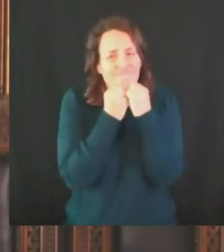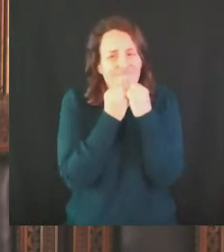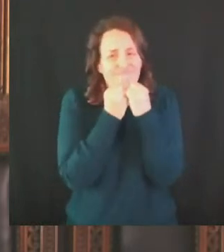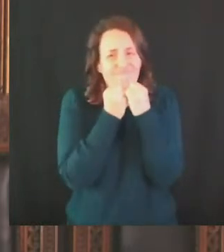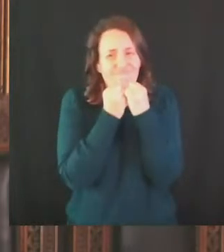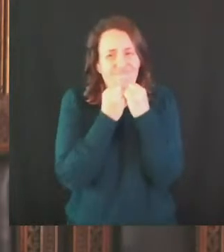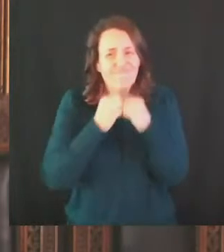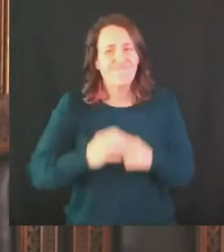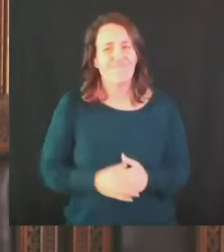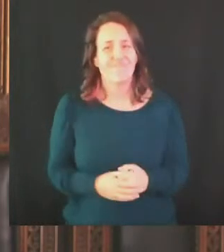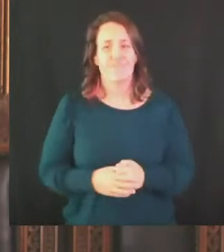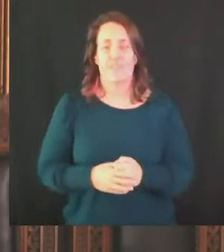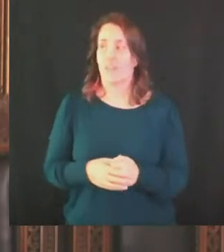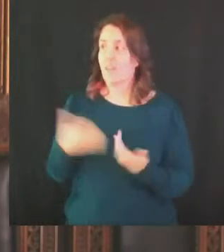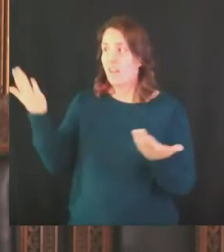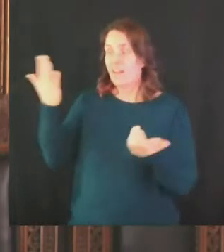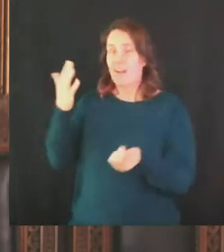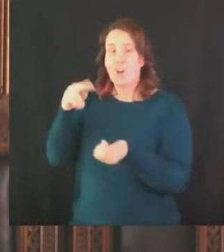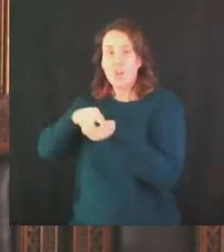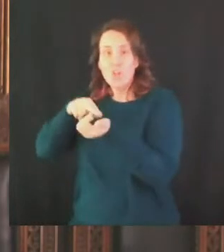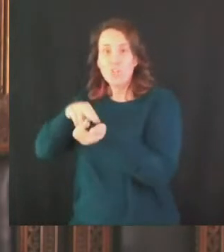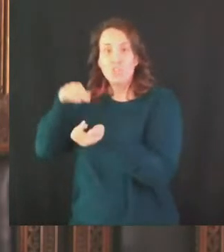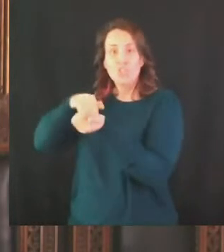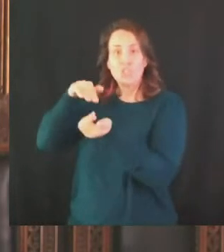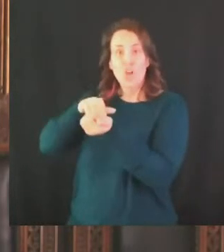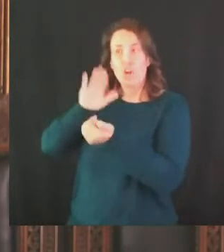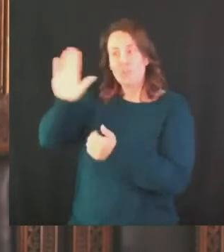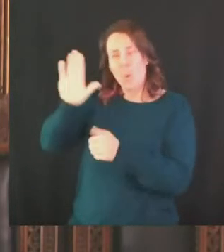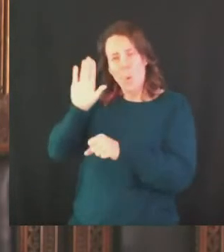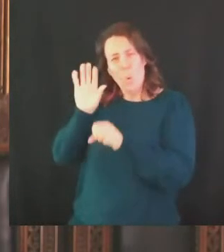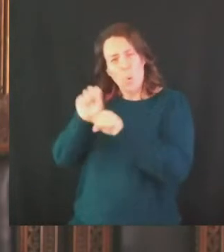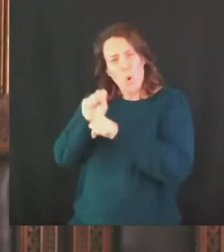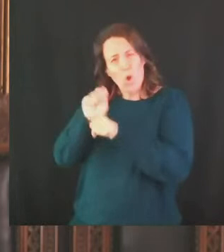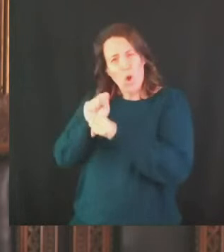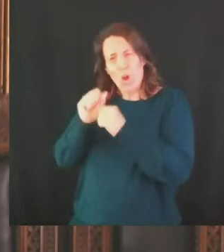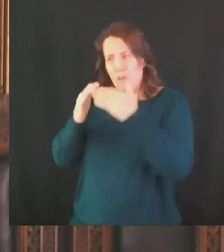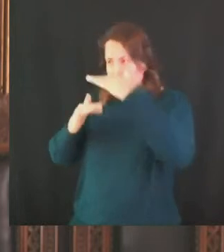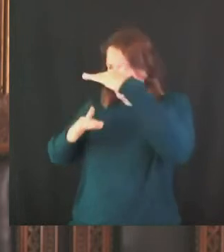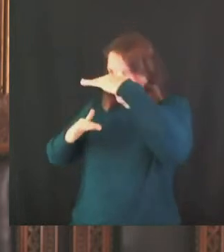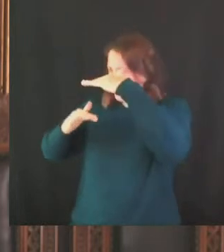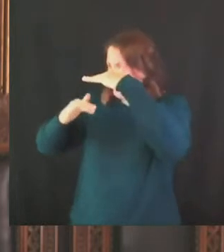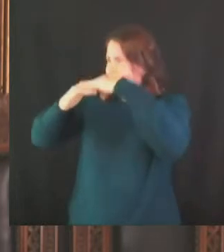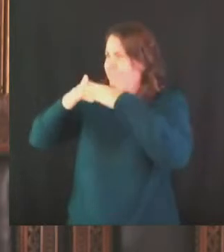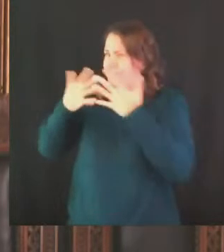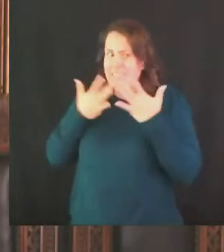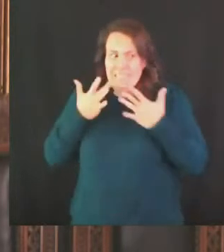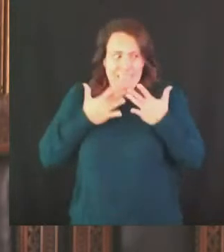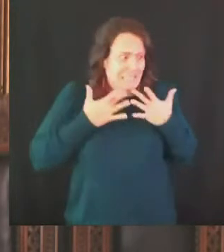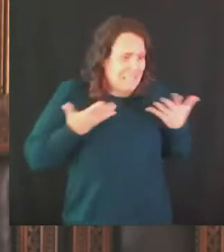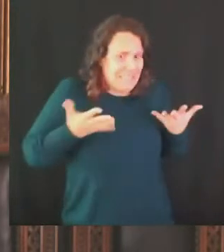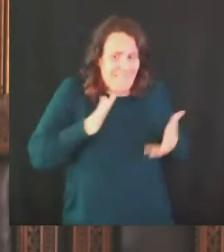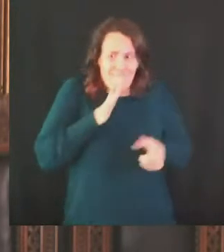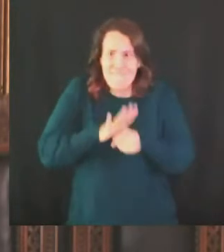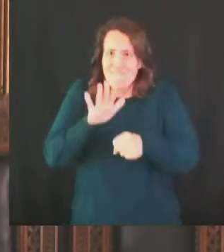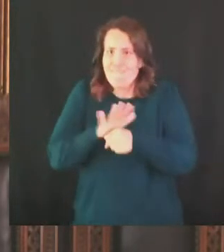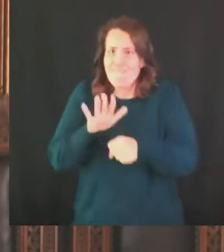at stake here. And if we just blatantly ignore that